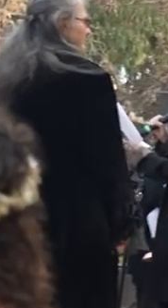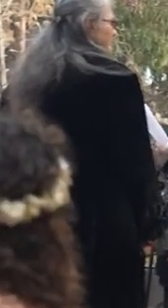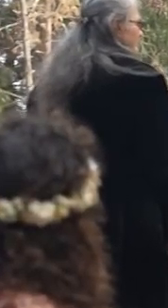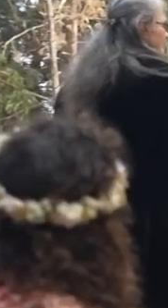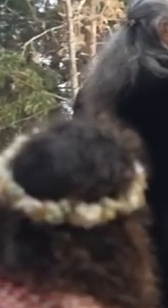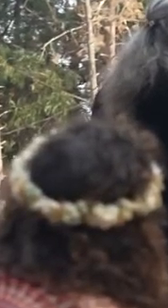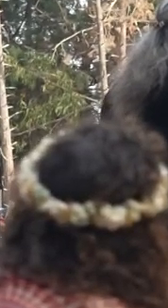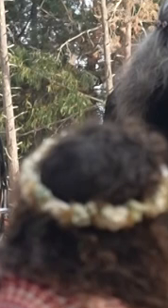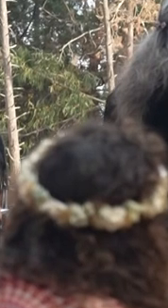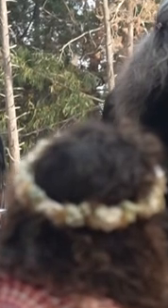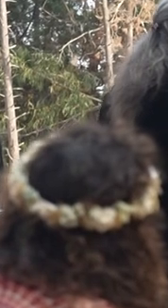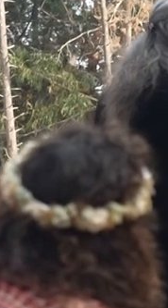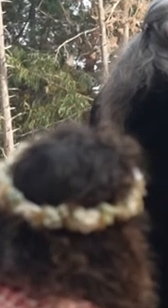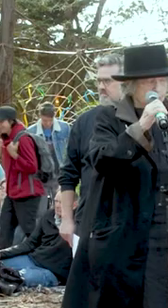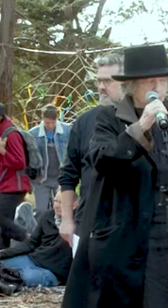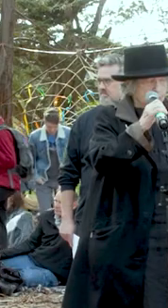David Foreman.